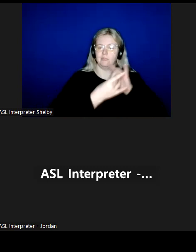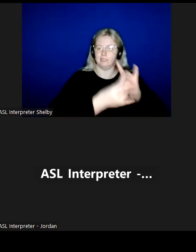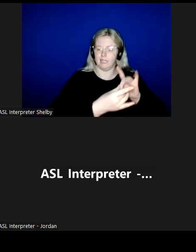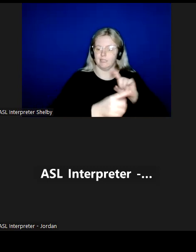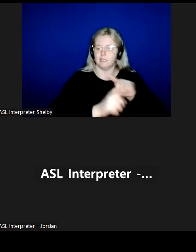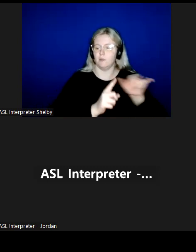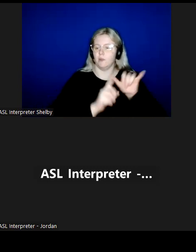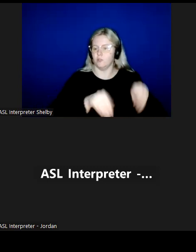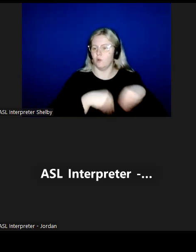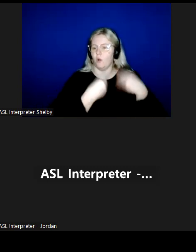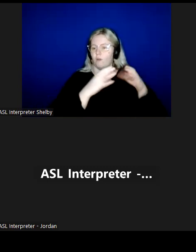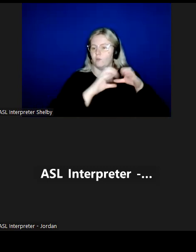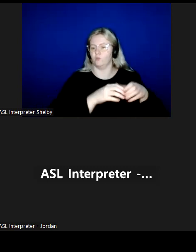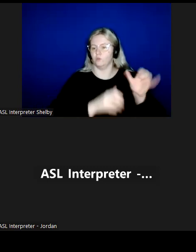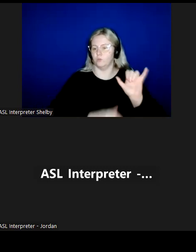group as well.